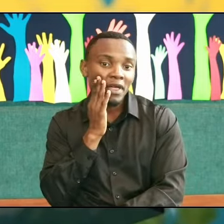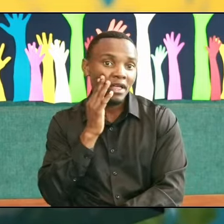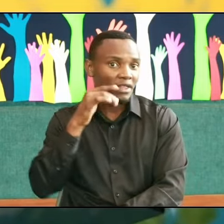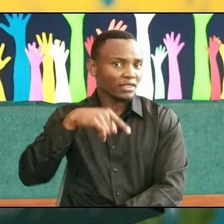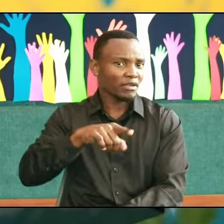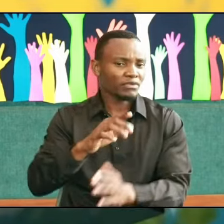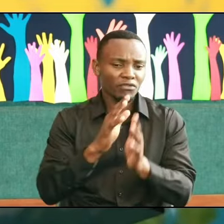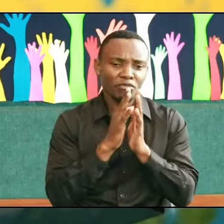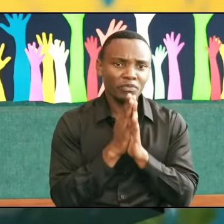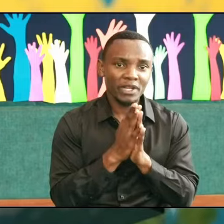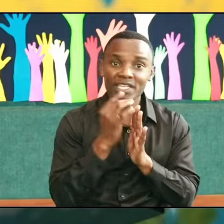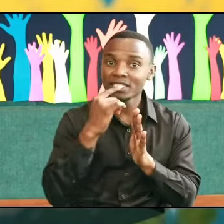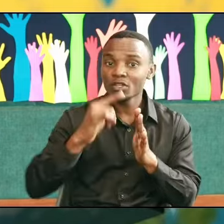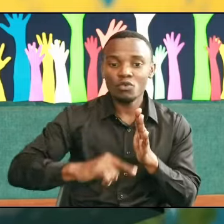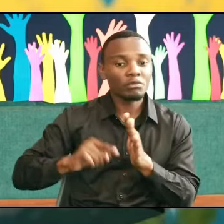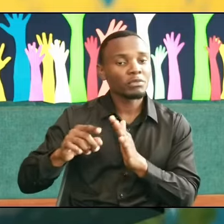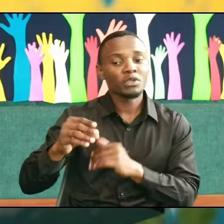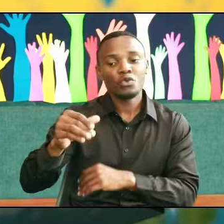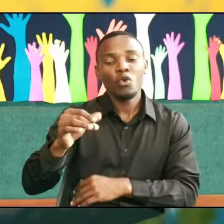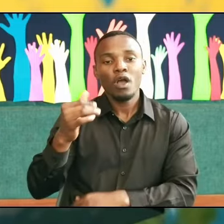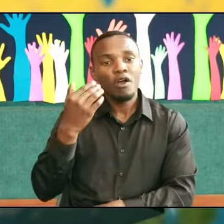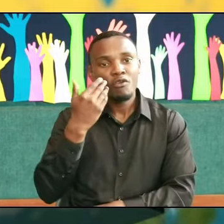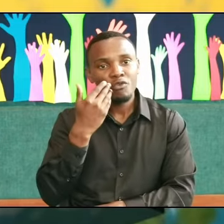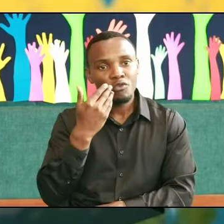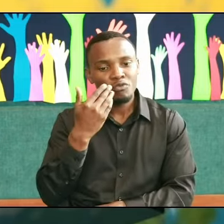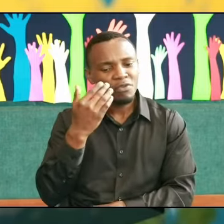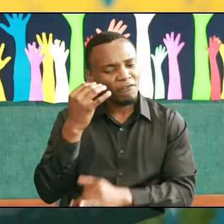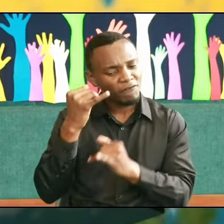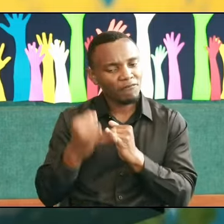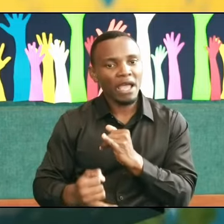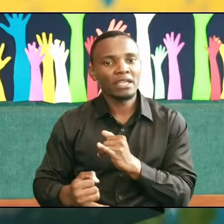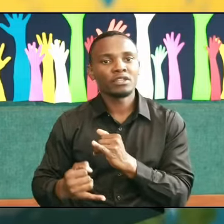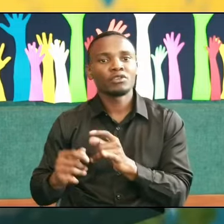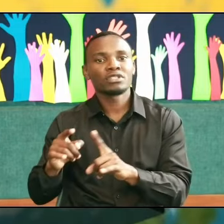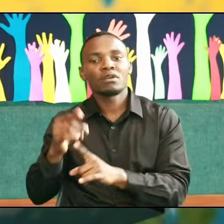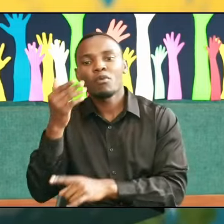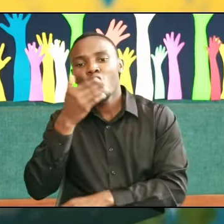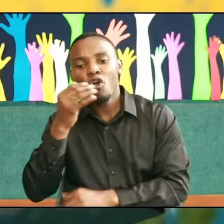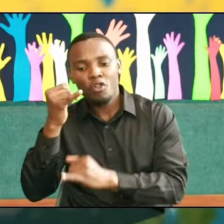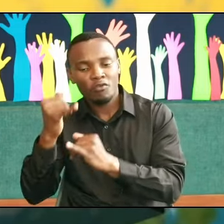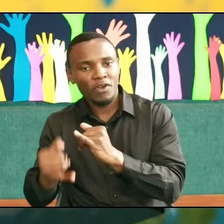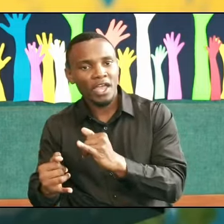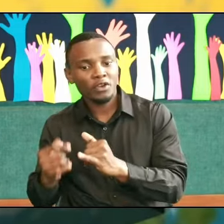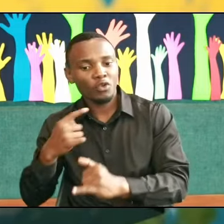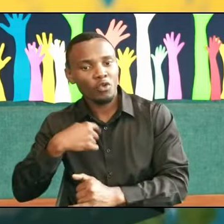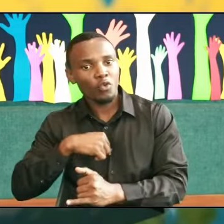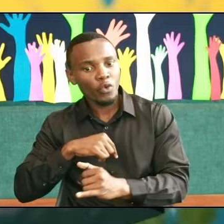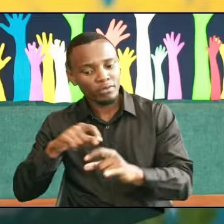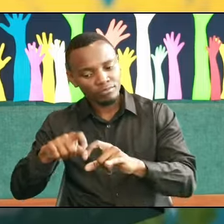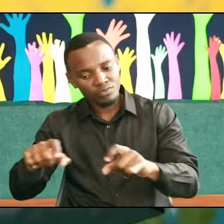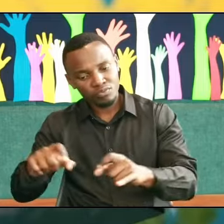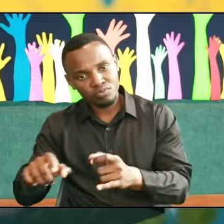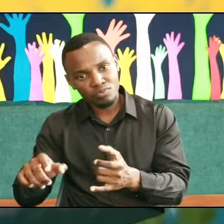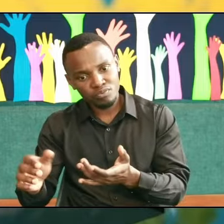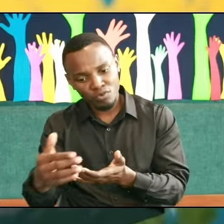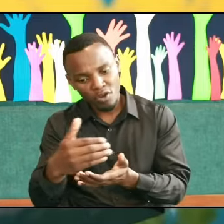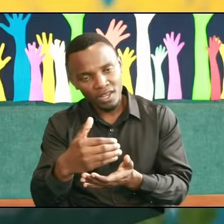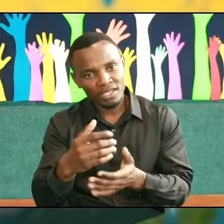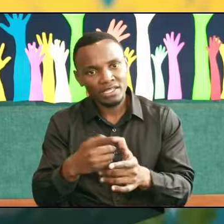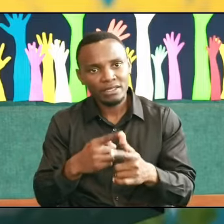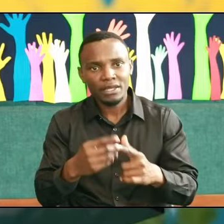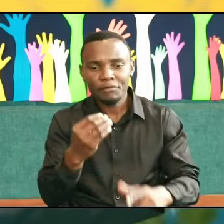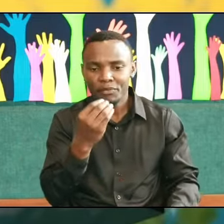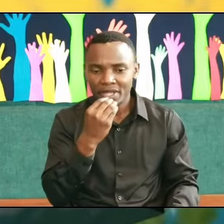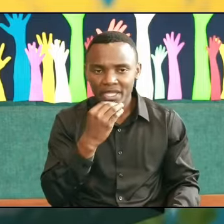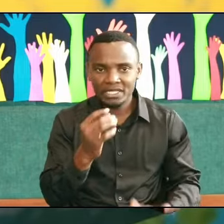morning. This is the last flower. This is the last oil, my son. I'm going to collect firewood. We are going to cook. And when we cook,